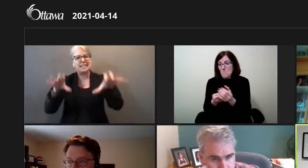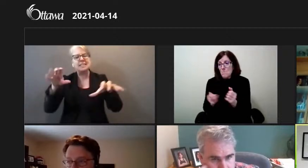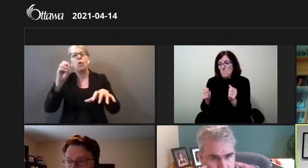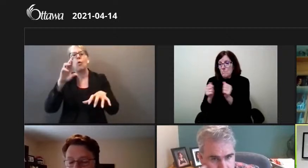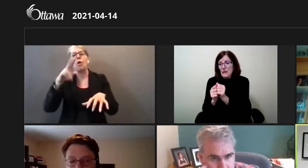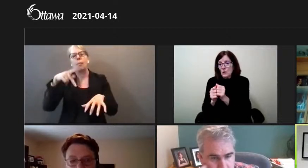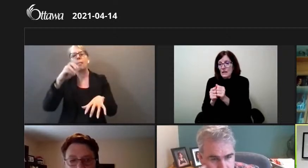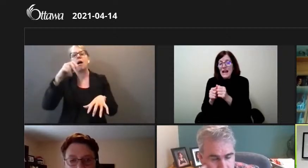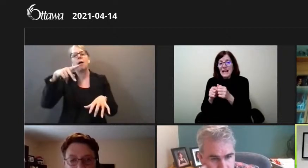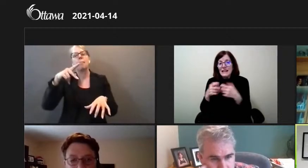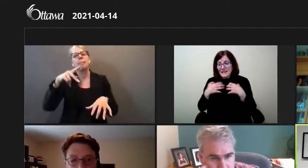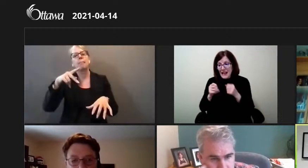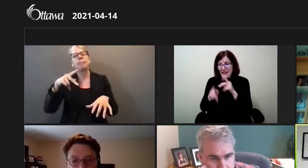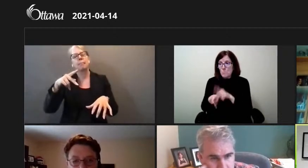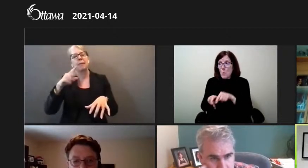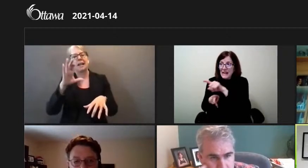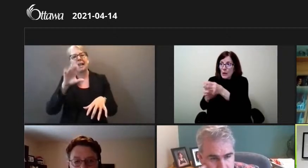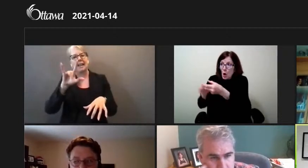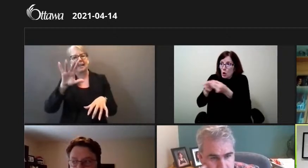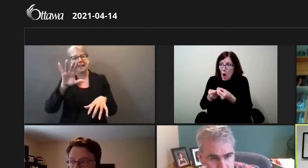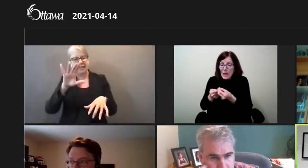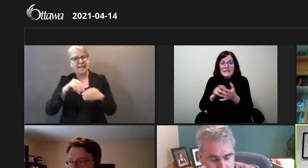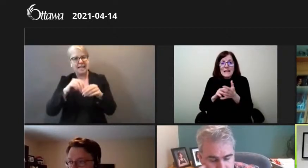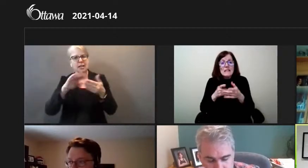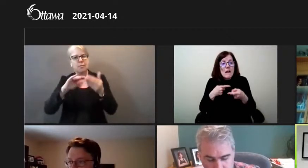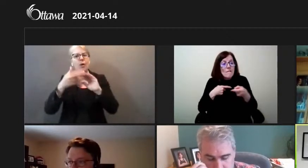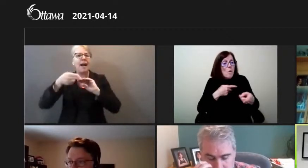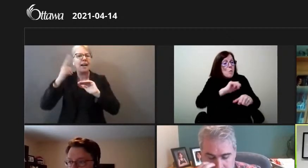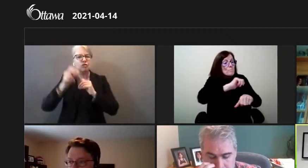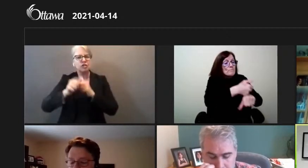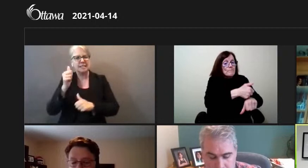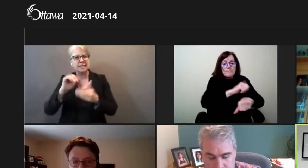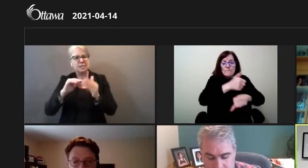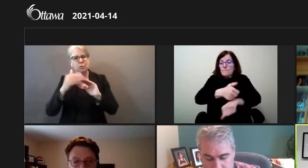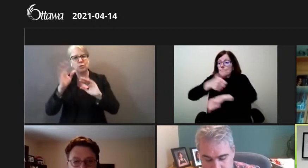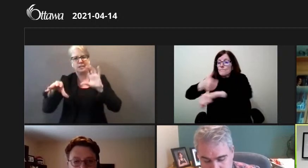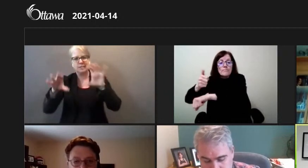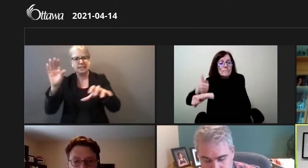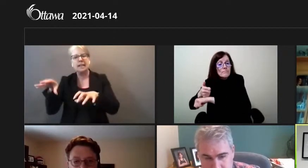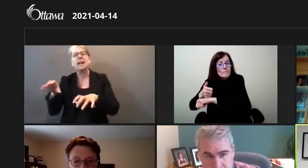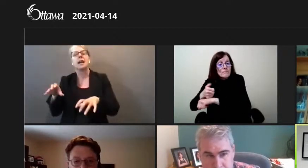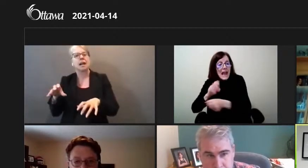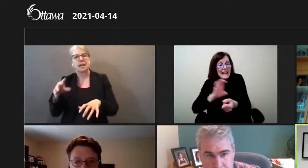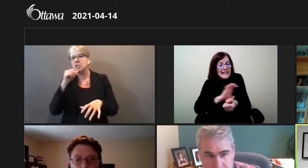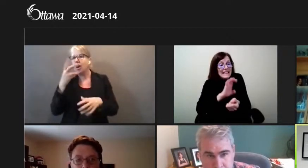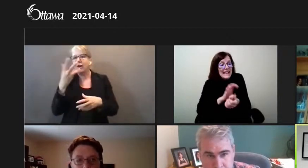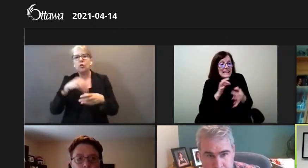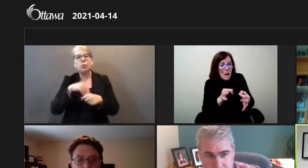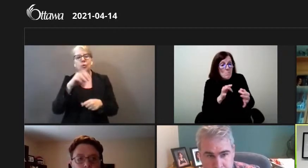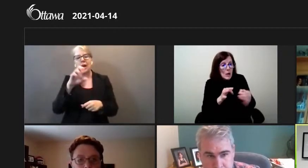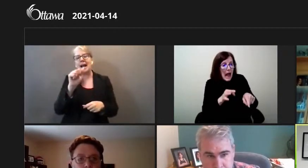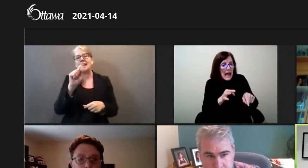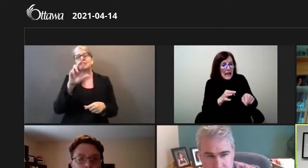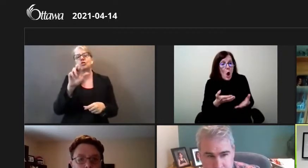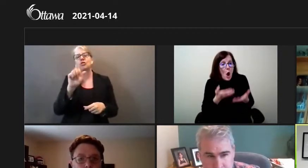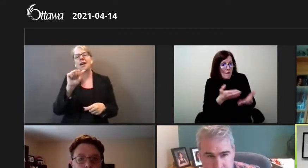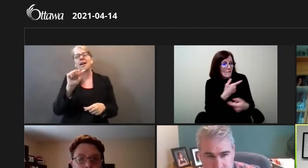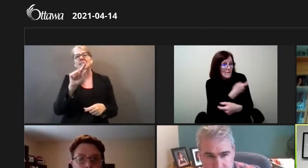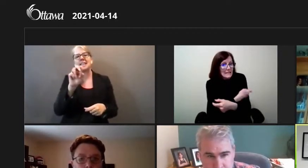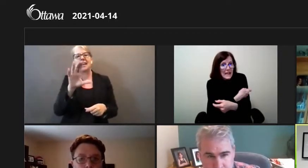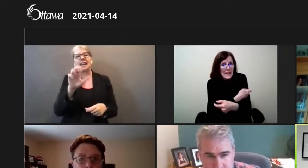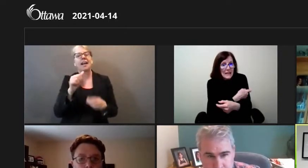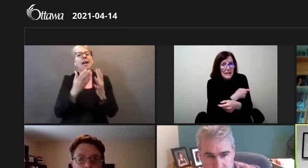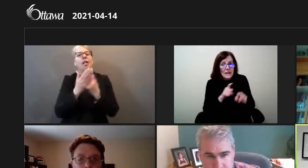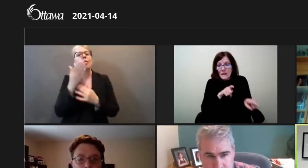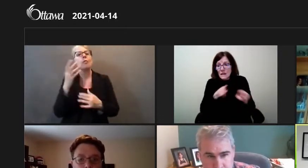we're doing in communities. And our high-risk communities. It does not include the AstraZeneca that has started to flow through